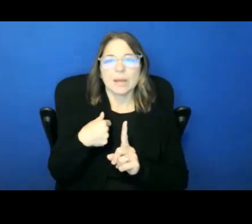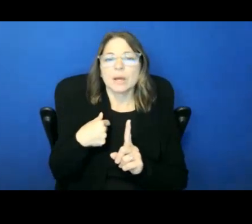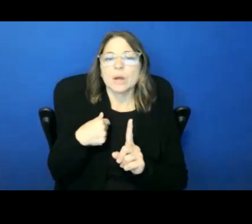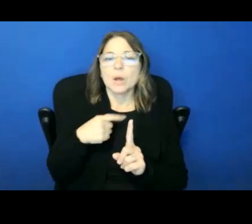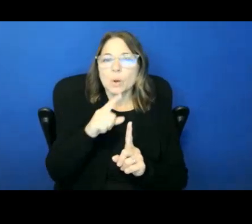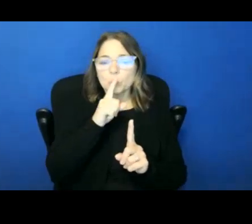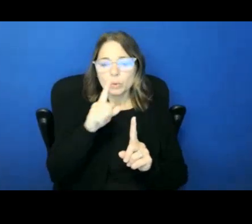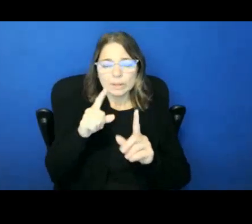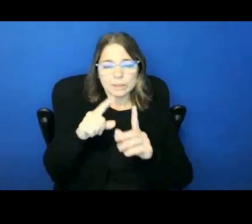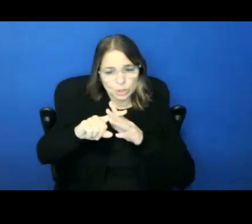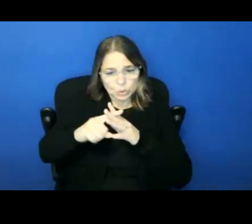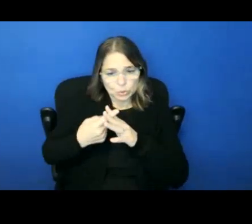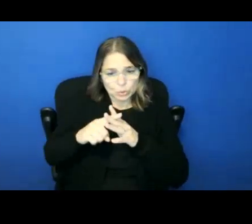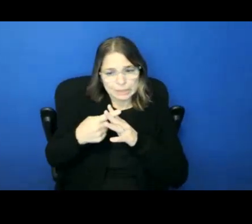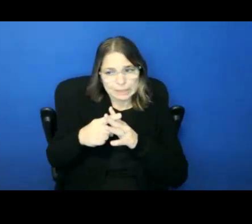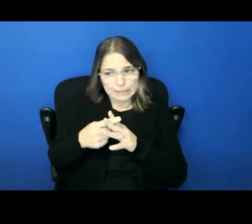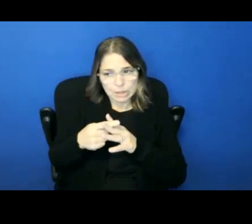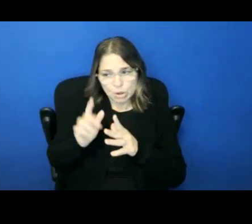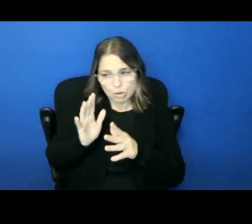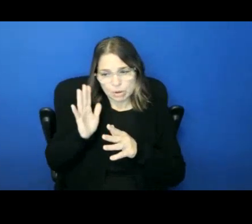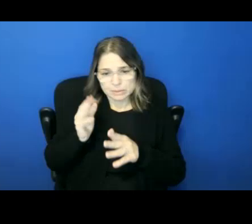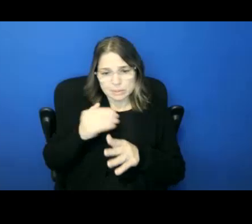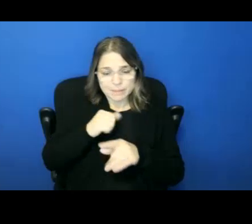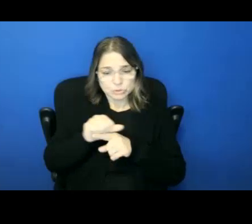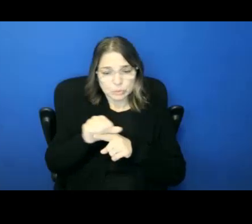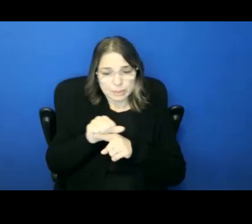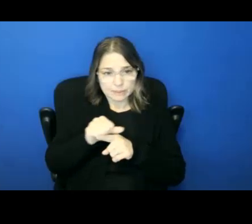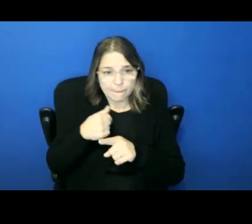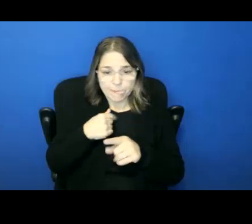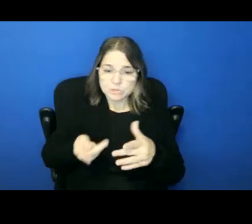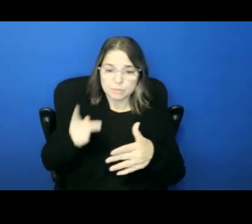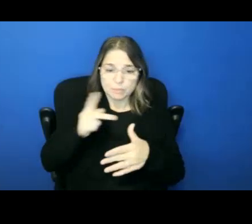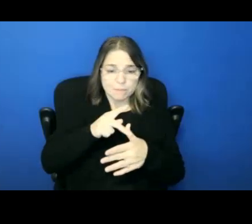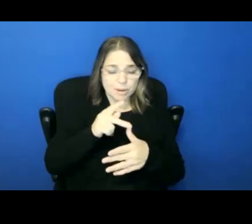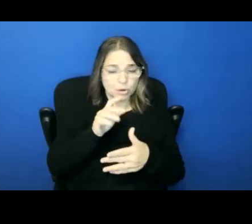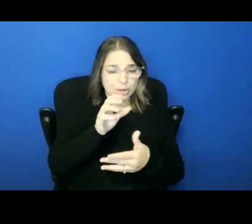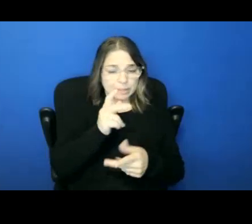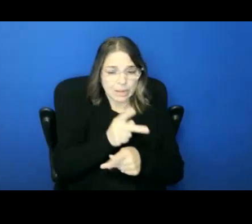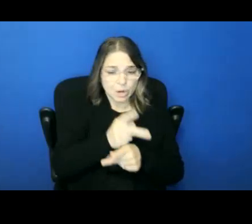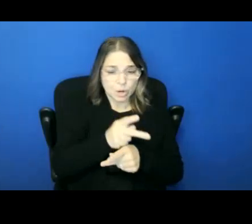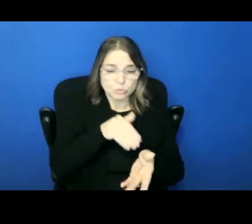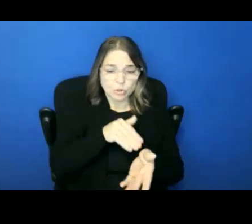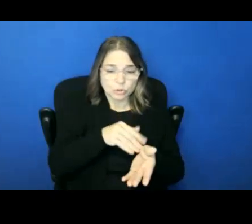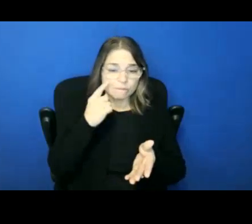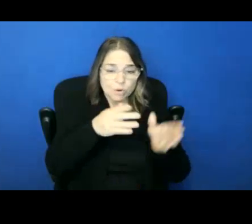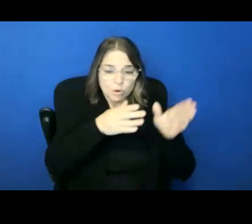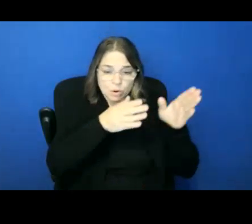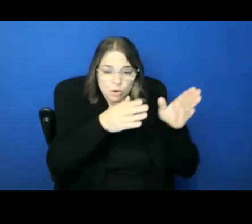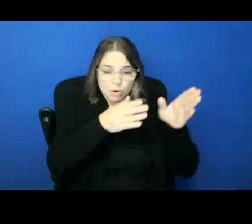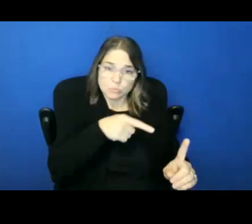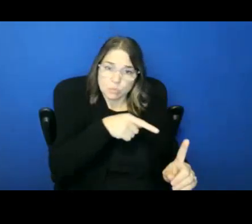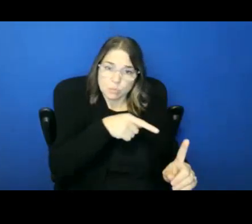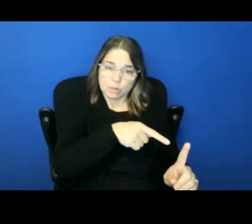early on in my training, I was a primary care doctor for an individual